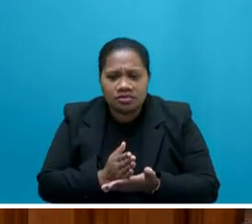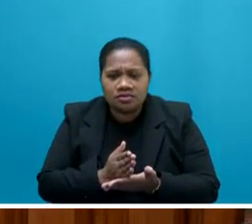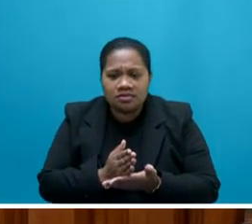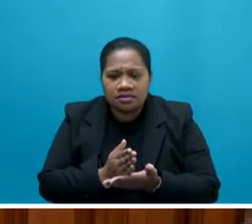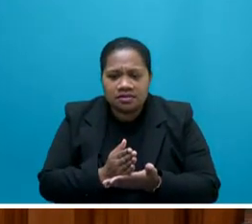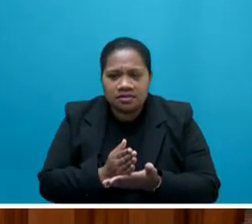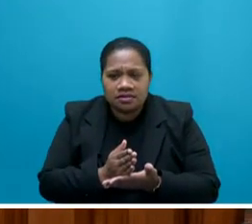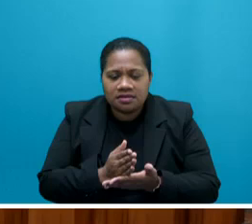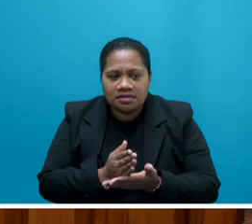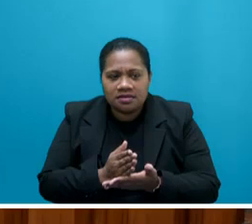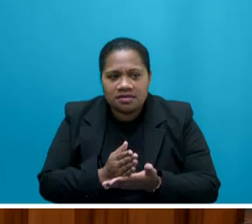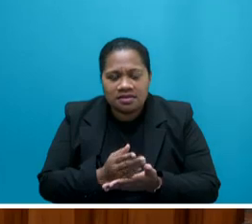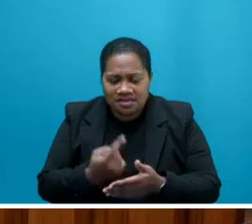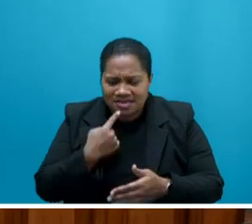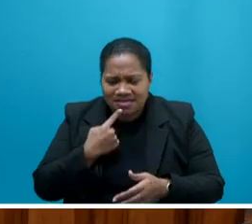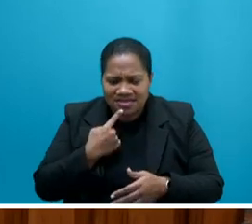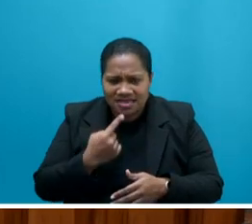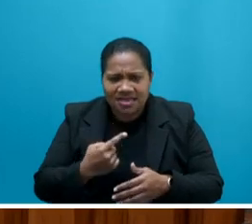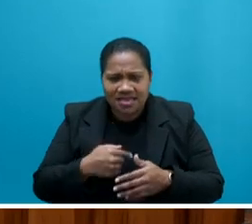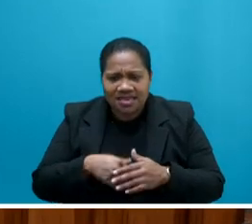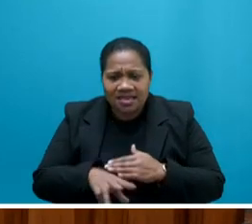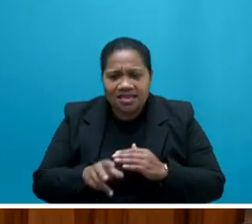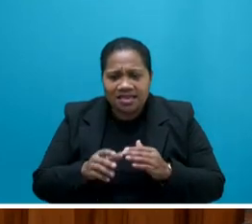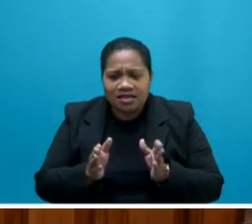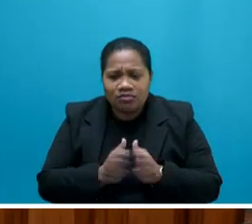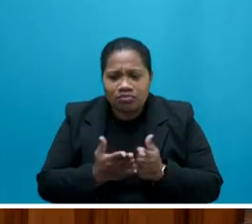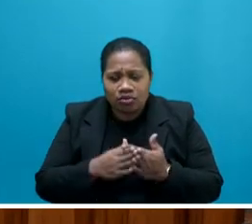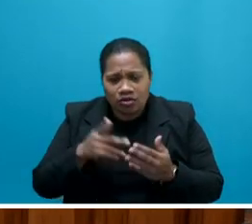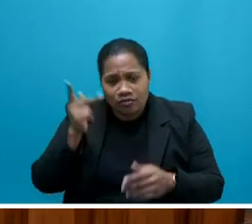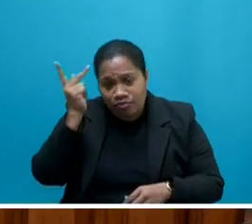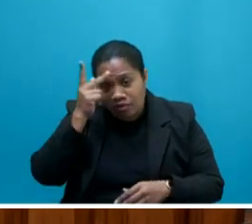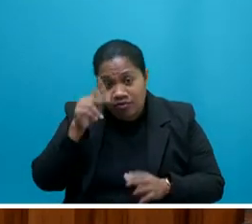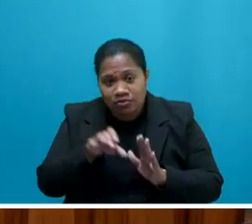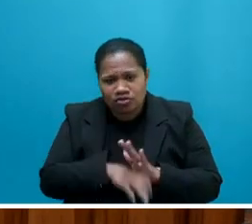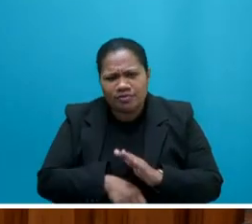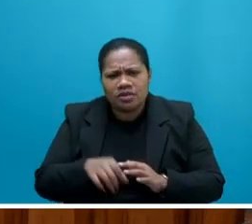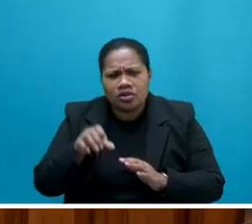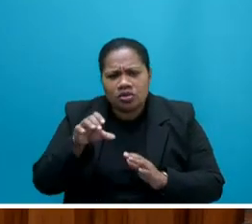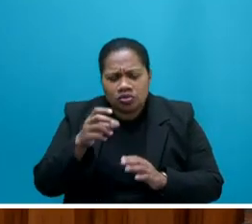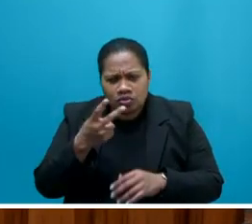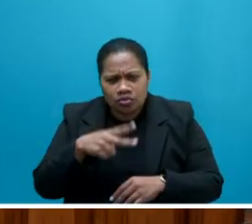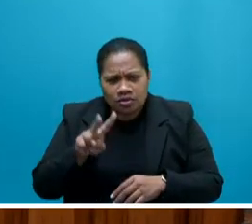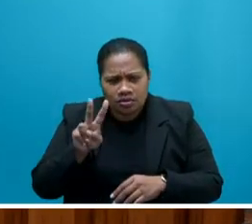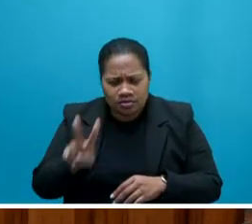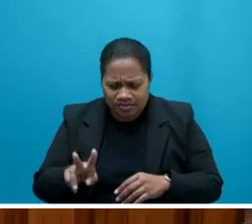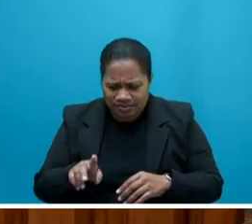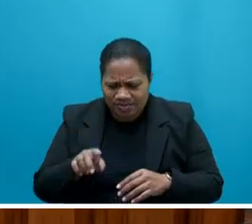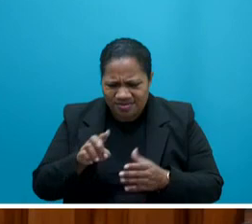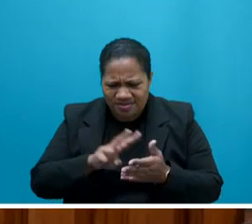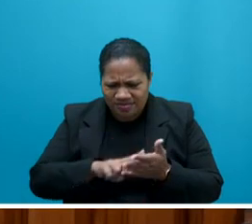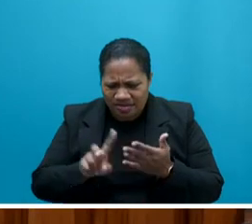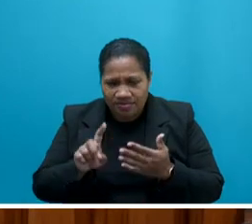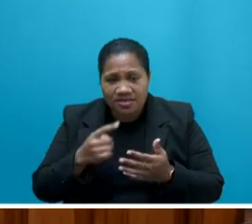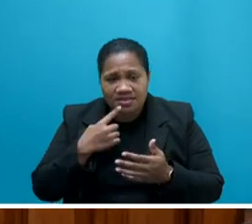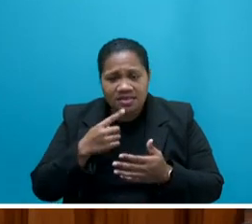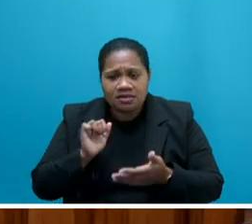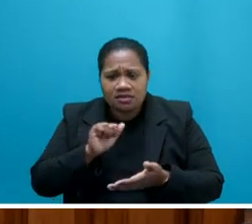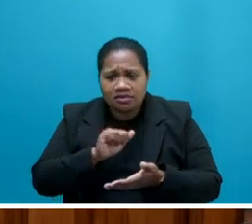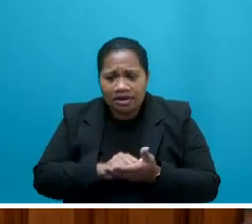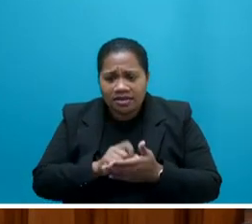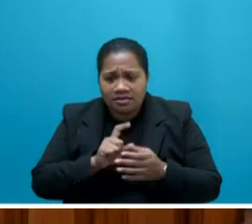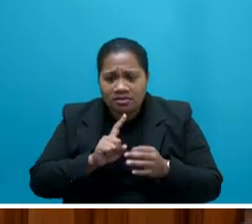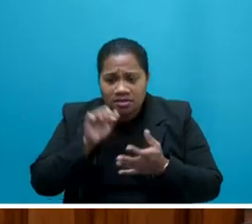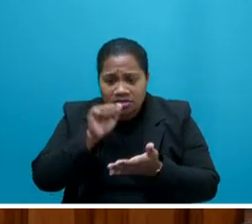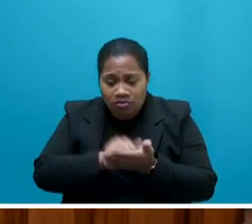As stated in the book of Proverbs, chapter 32, verse 11, and I quote, "The right word at the right time is like precious gold set in